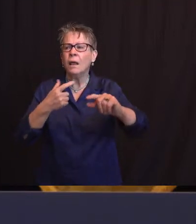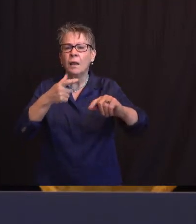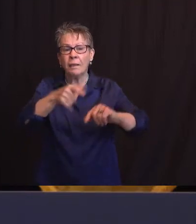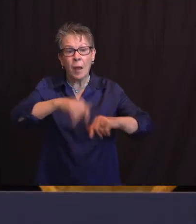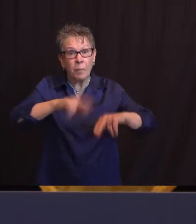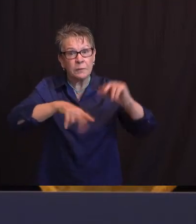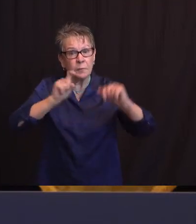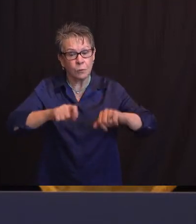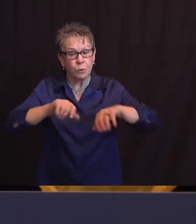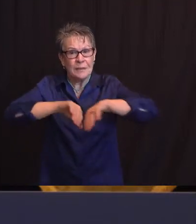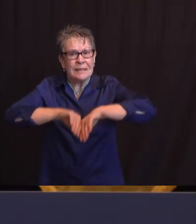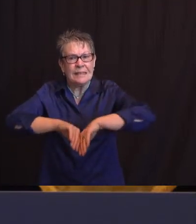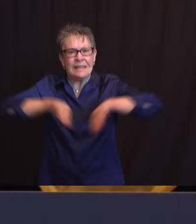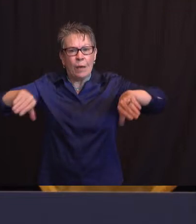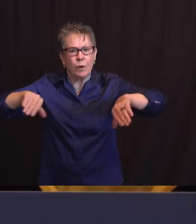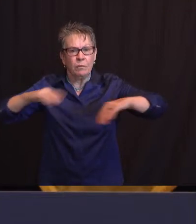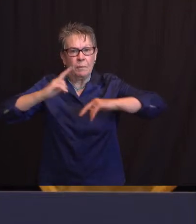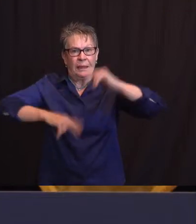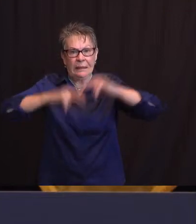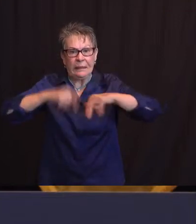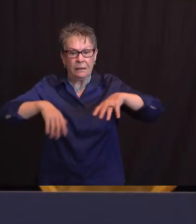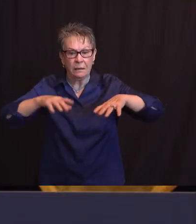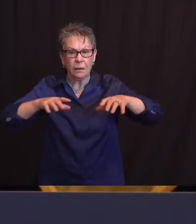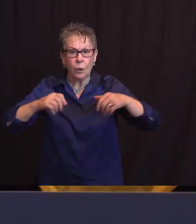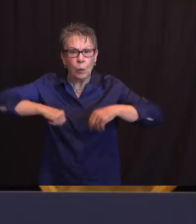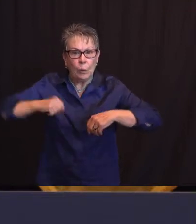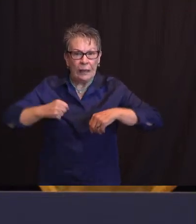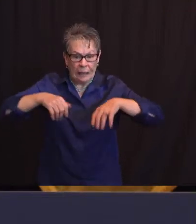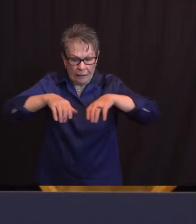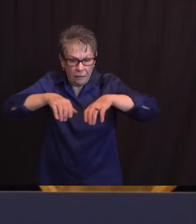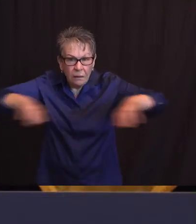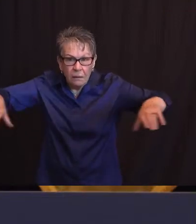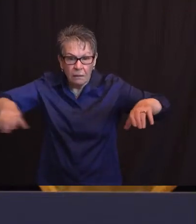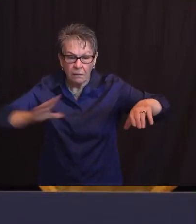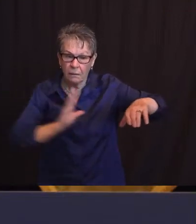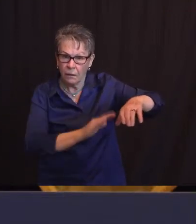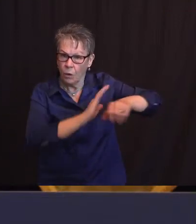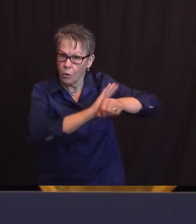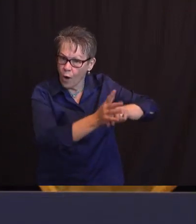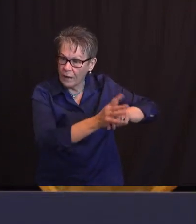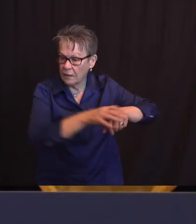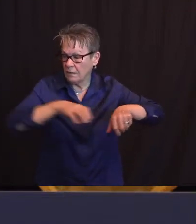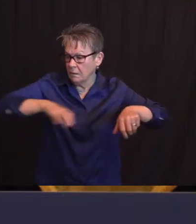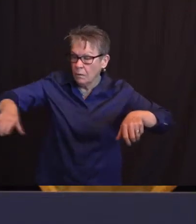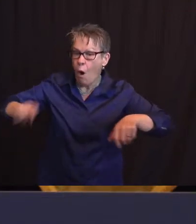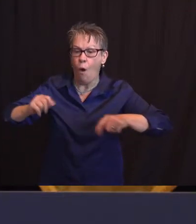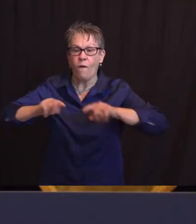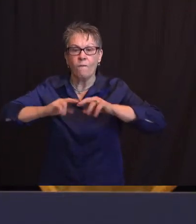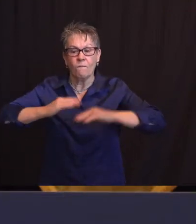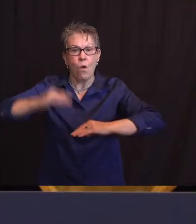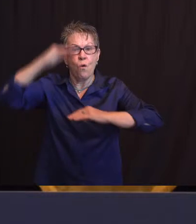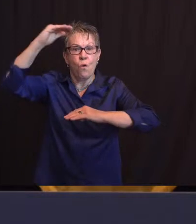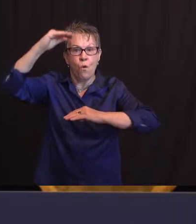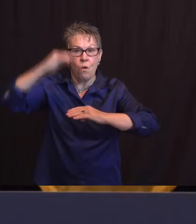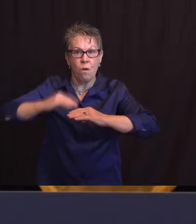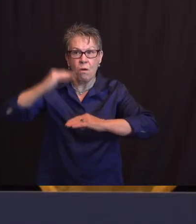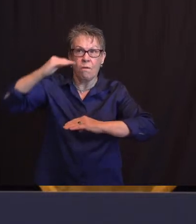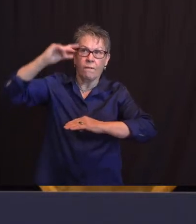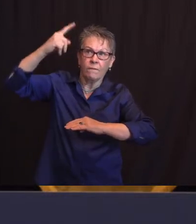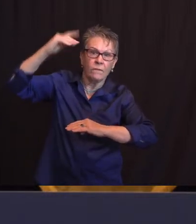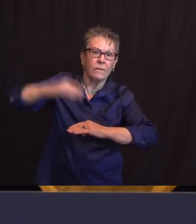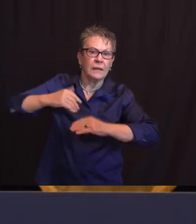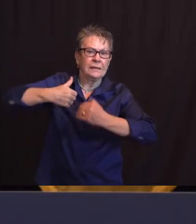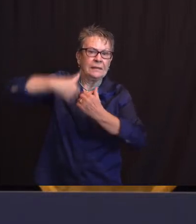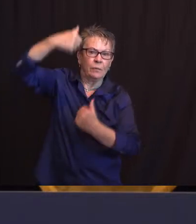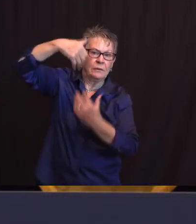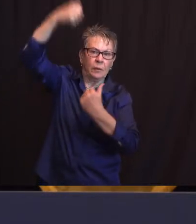weren't enough, Judy had the courage, and I give her credit again for this, to hire an outside firm completely independent of us to hold a mirror up on our